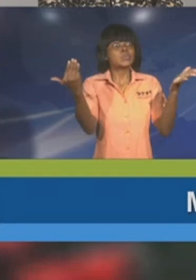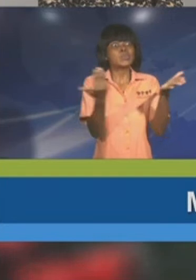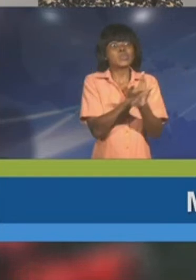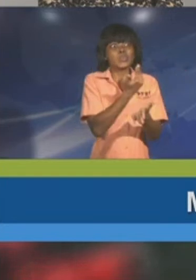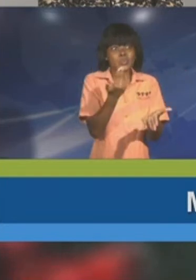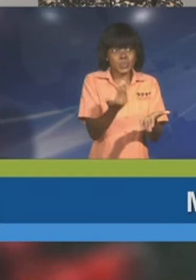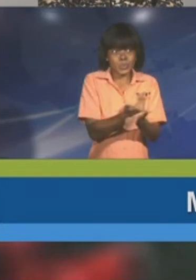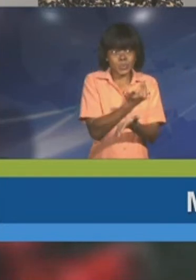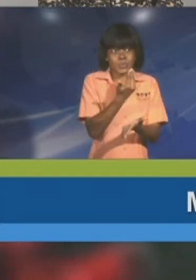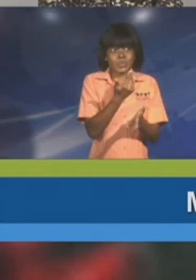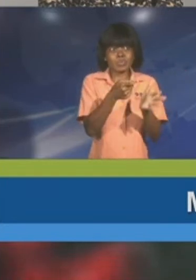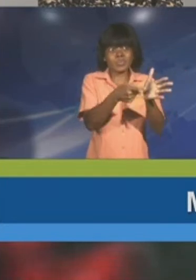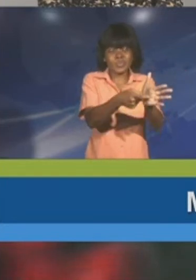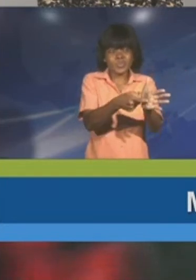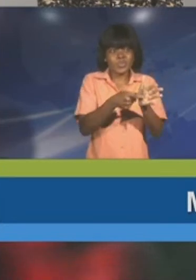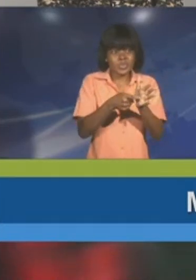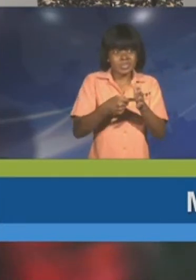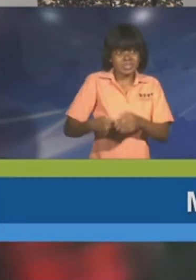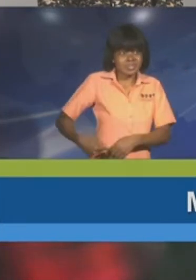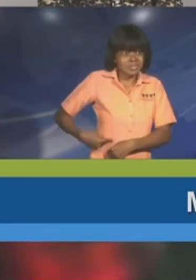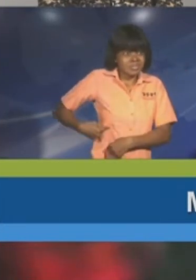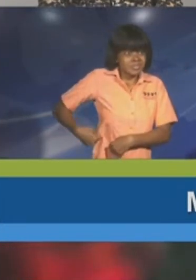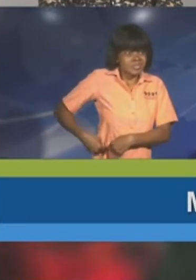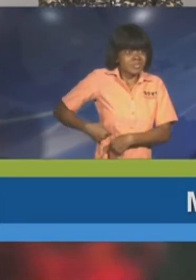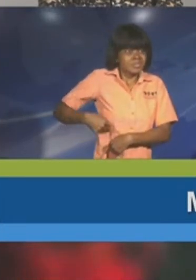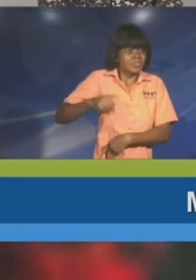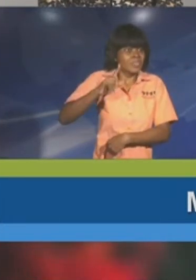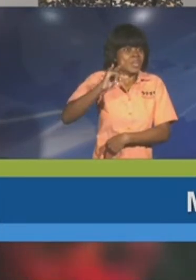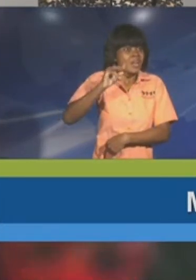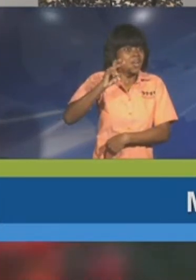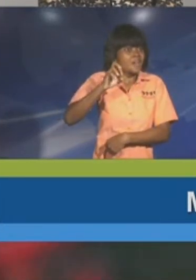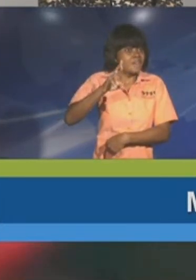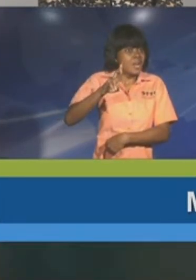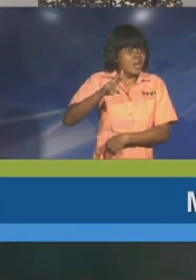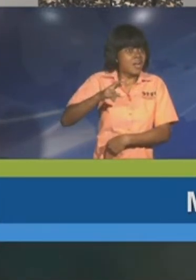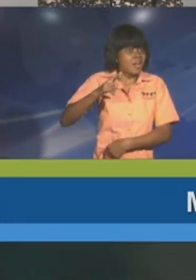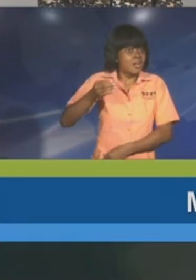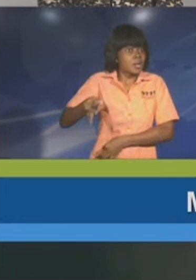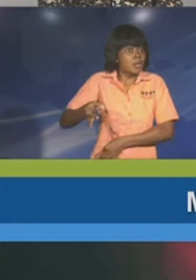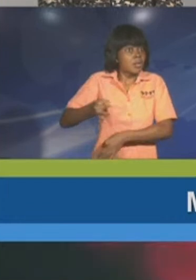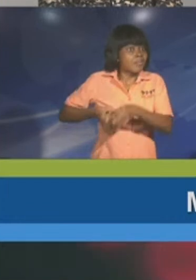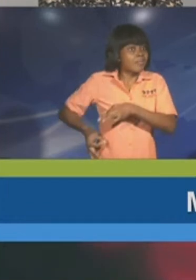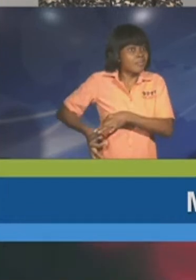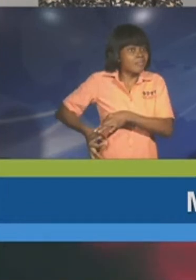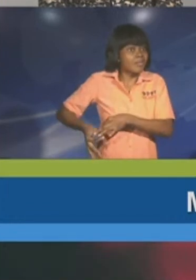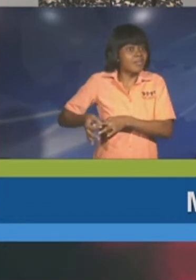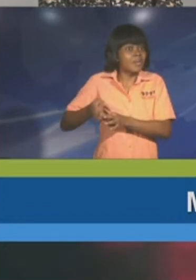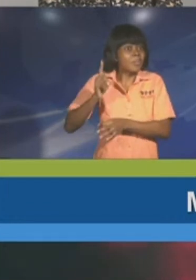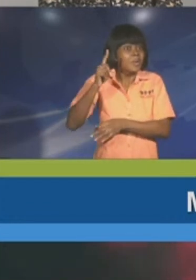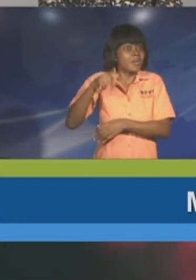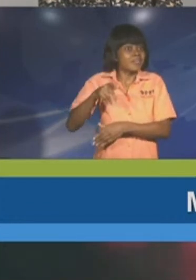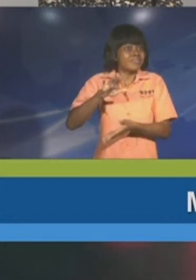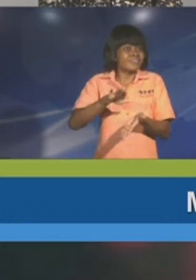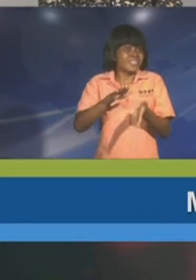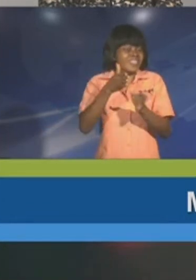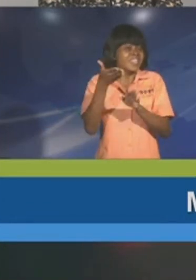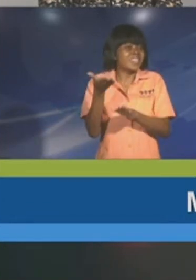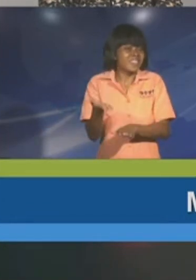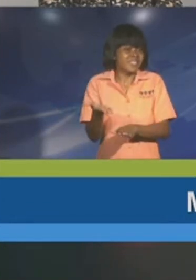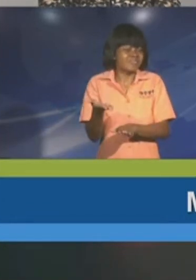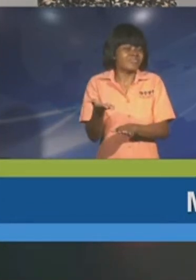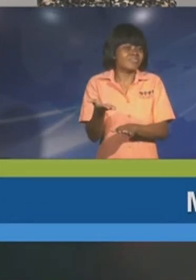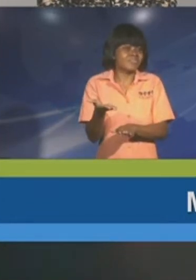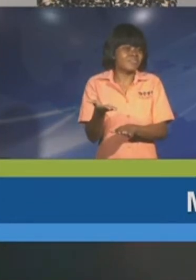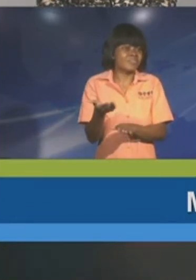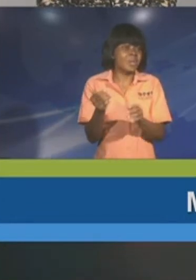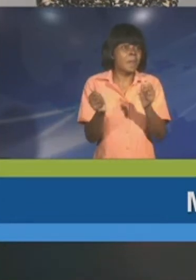requiring liver transplants, and only one so far who has died. Majority, interestingly enough, has been in UK.